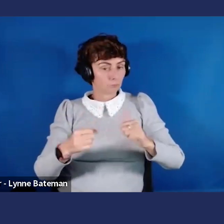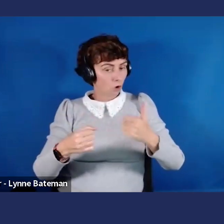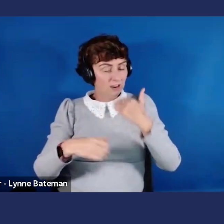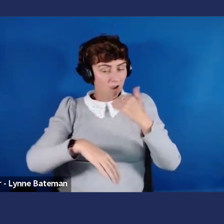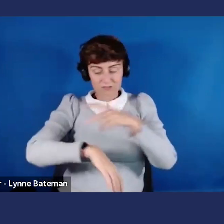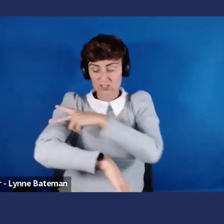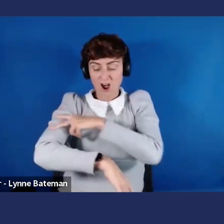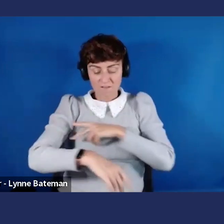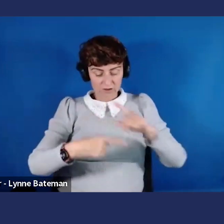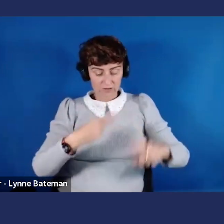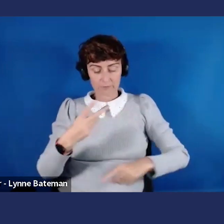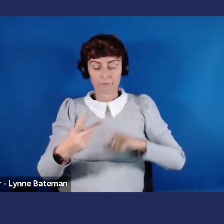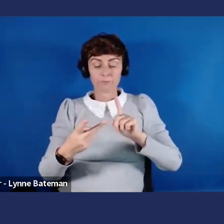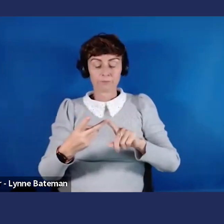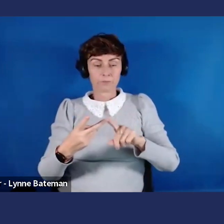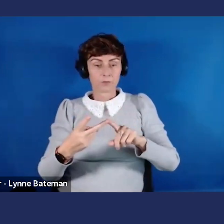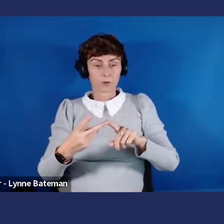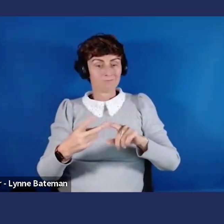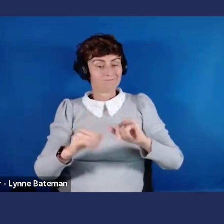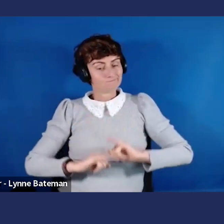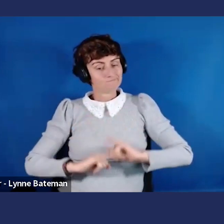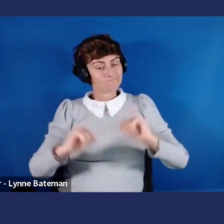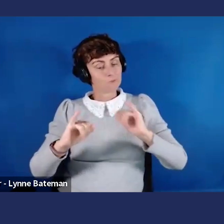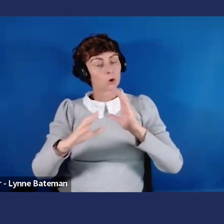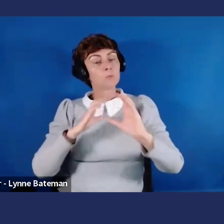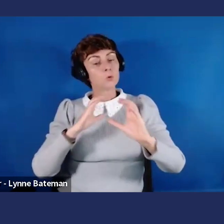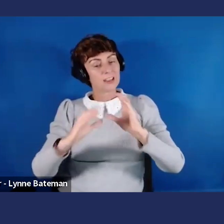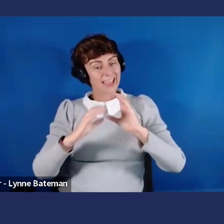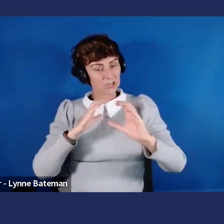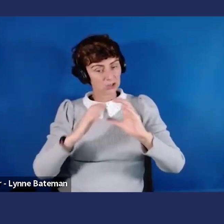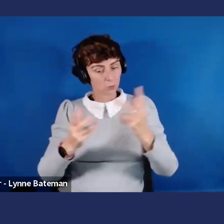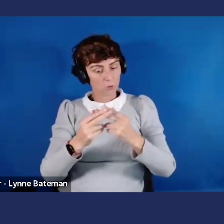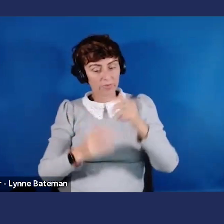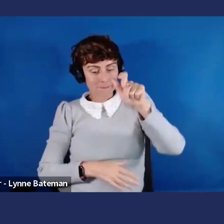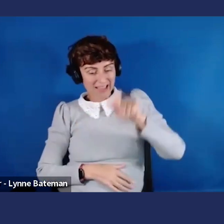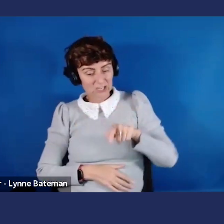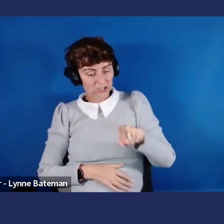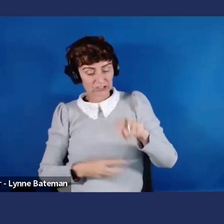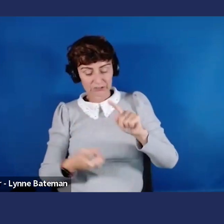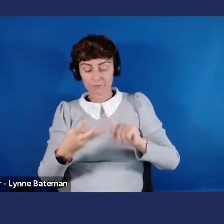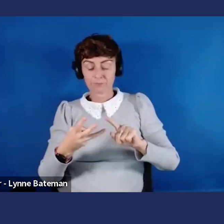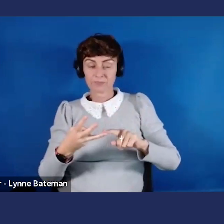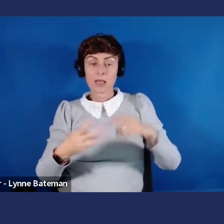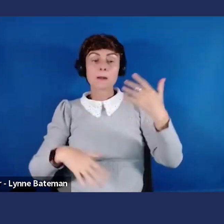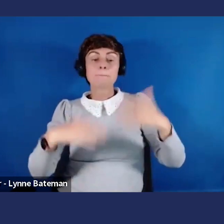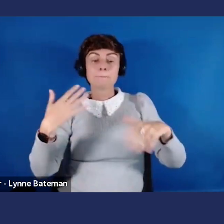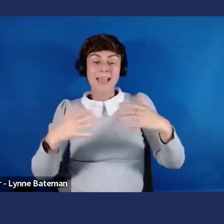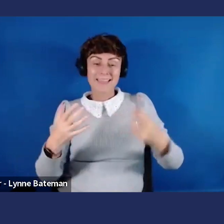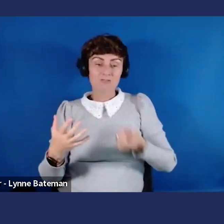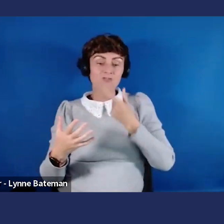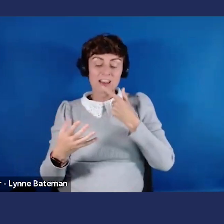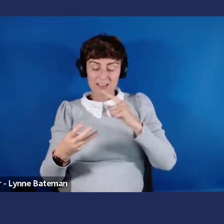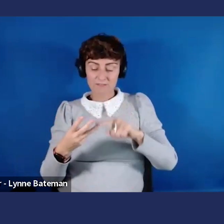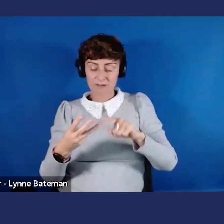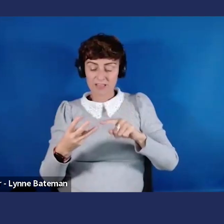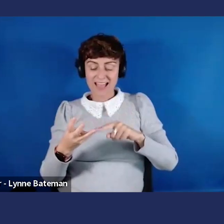communication between from healthcare professionals to patients, insufficient access to pain relief, and